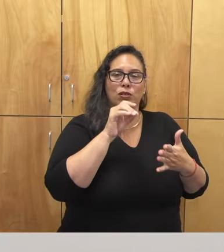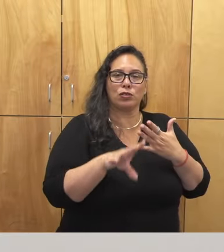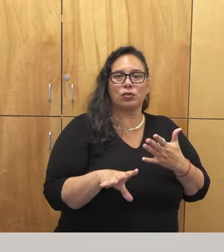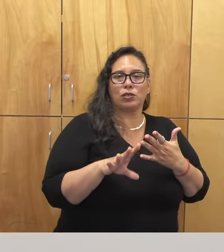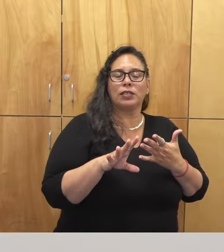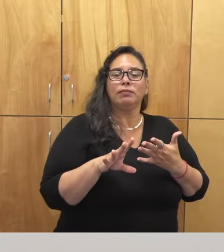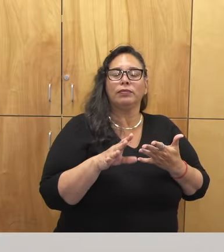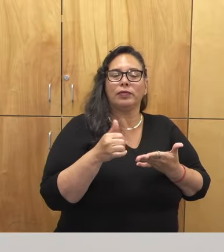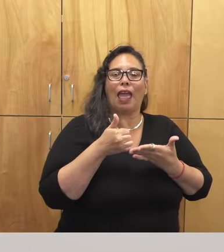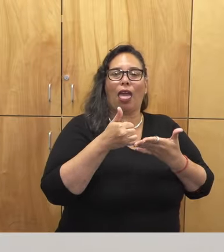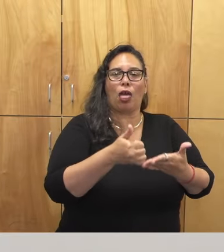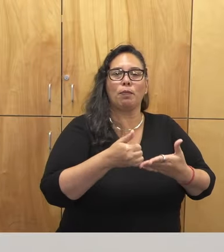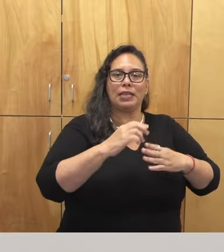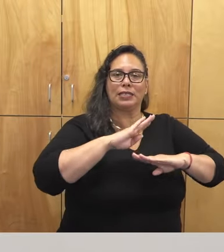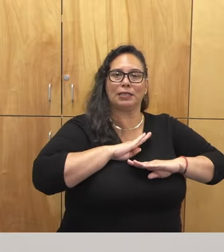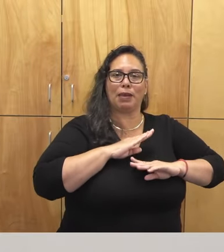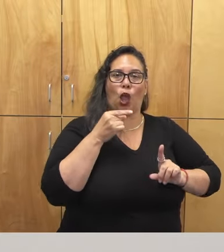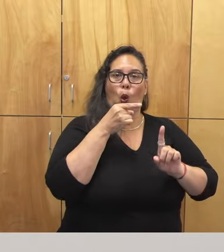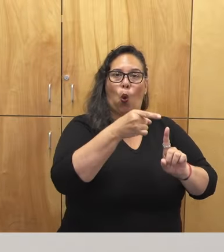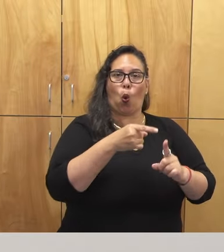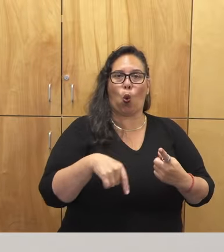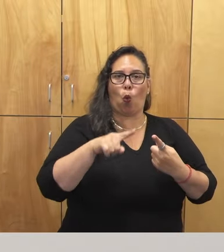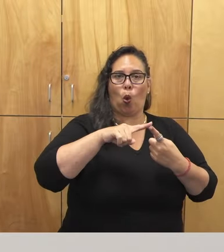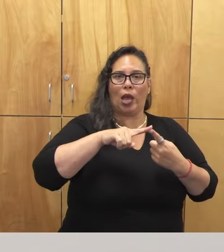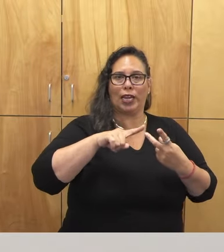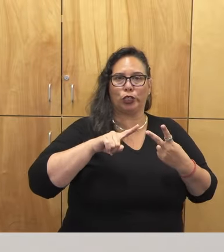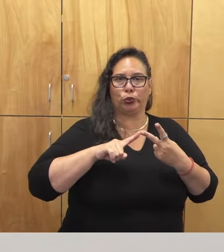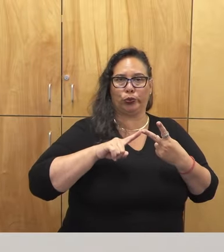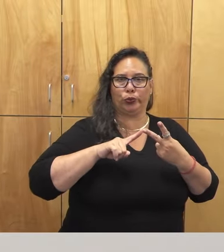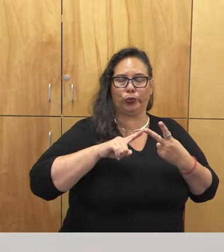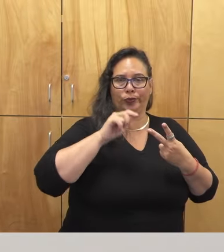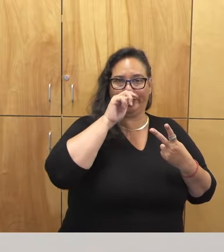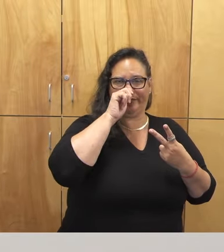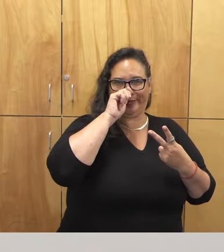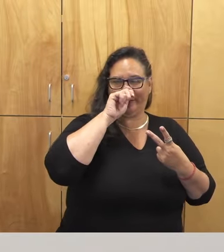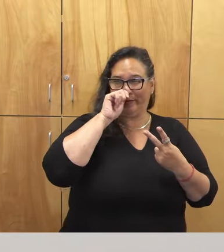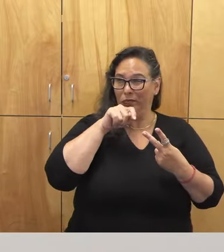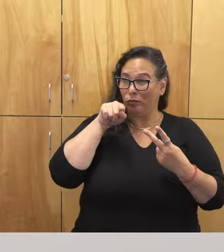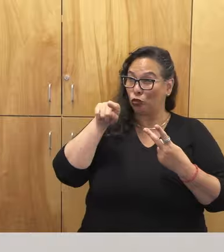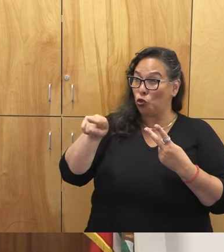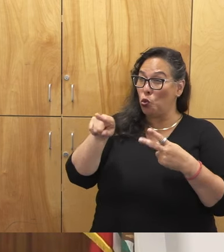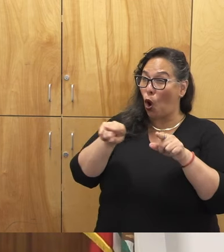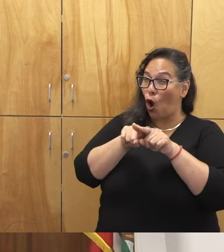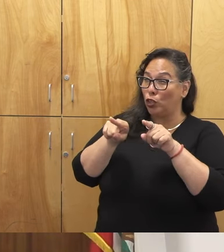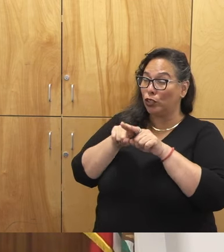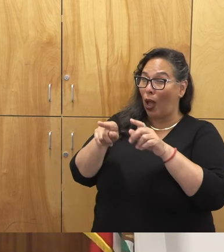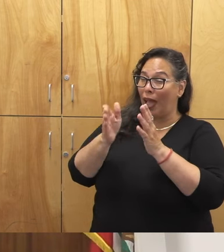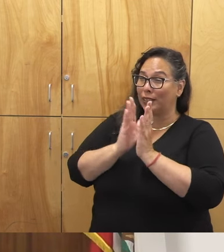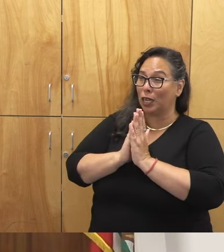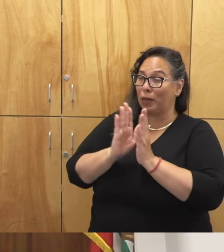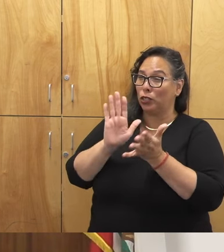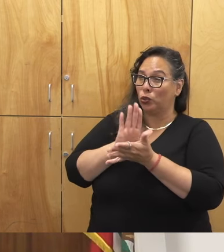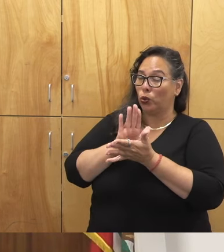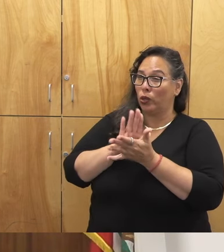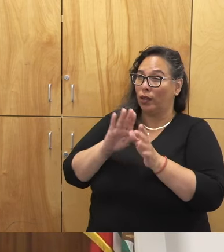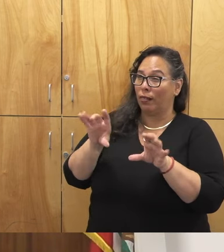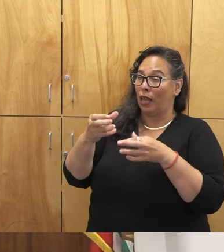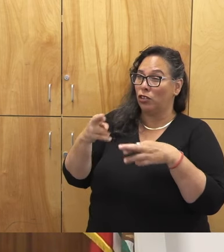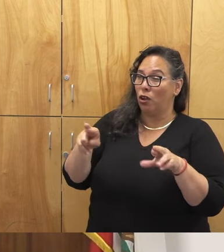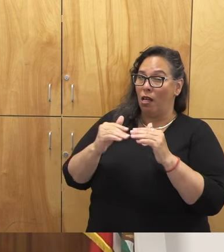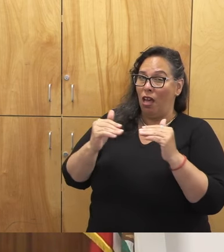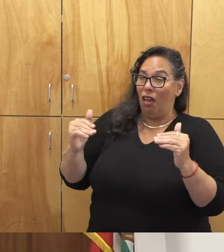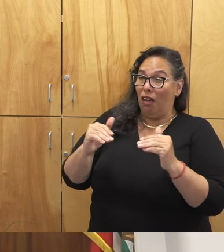meet goal one and goal two. Are you also asking about school or classroom level reports like